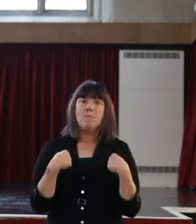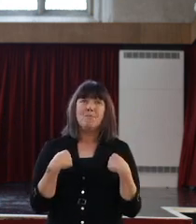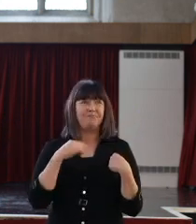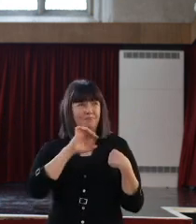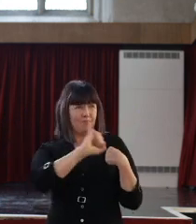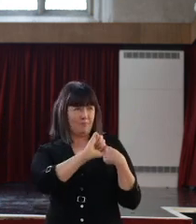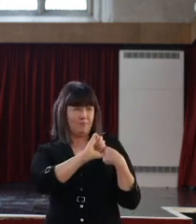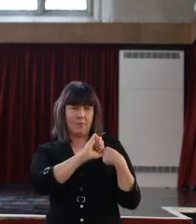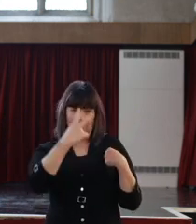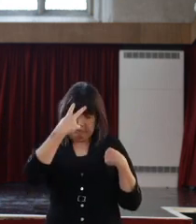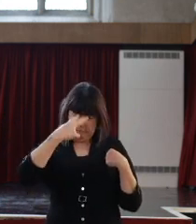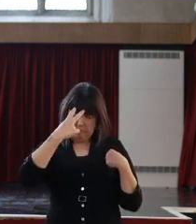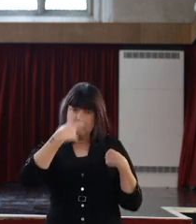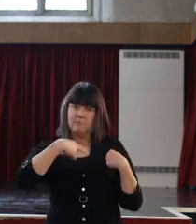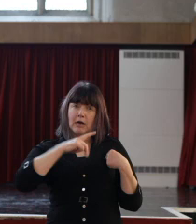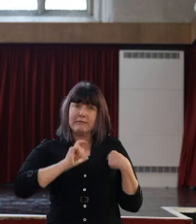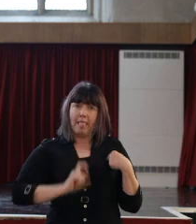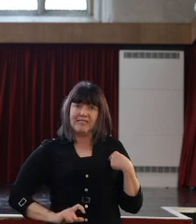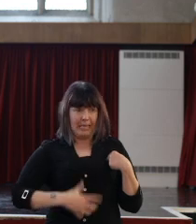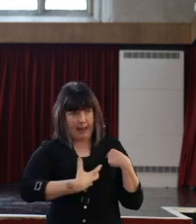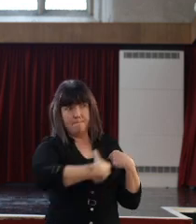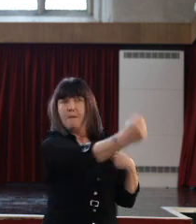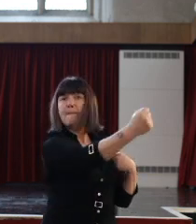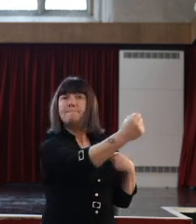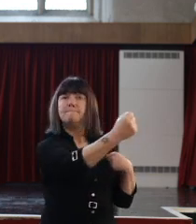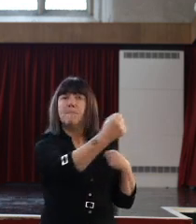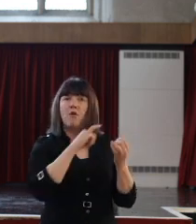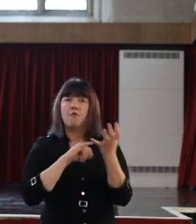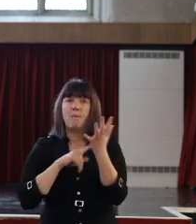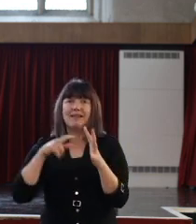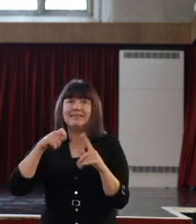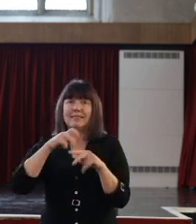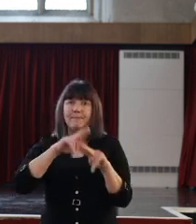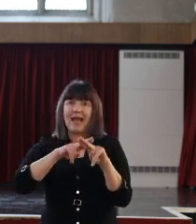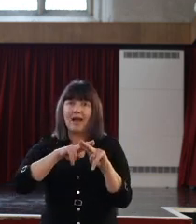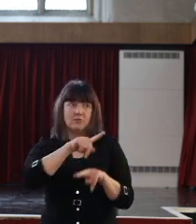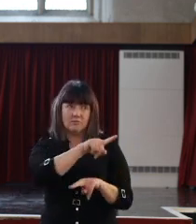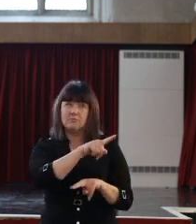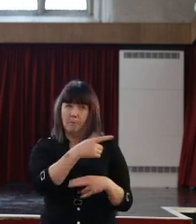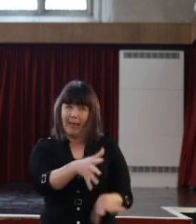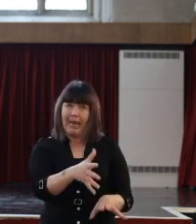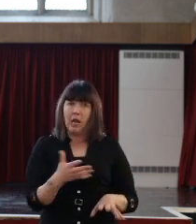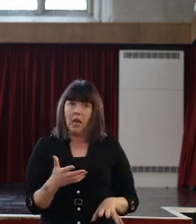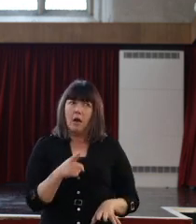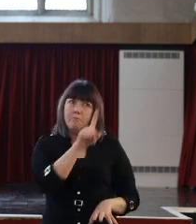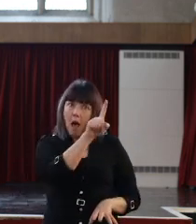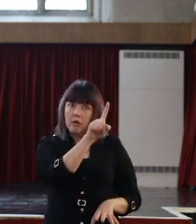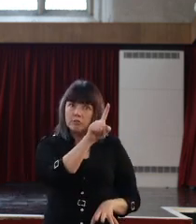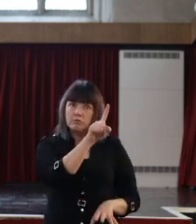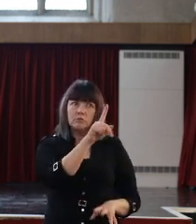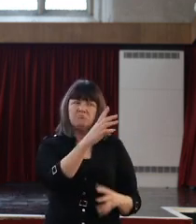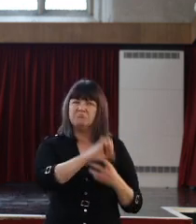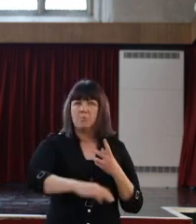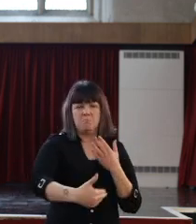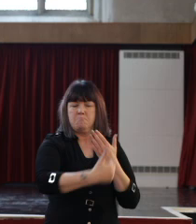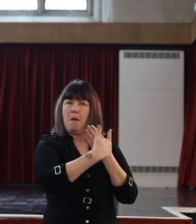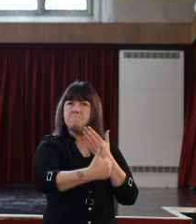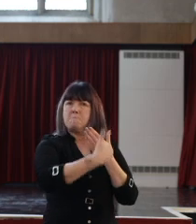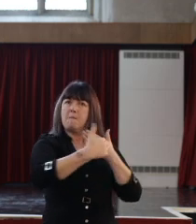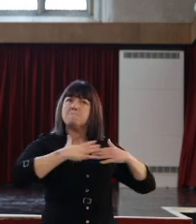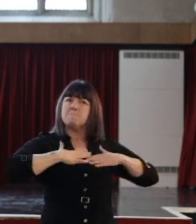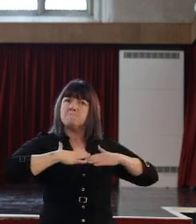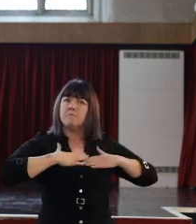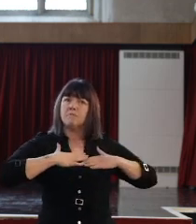self-esteem and my confidence, but the one thing he couldn't take, the one thing he couldn't ever touch, was the inspiration, the passion, and